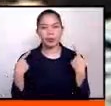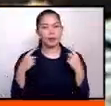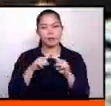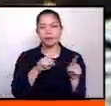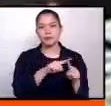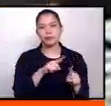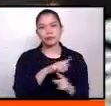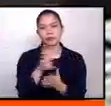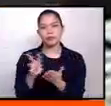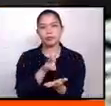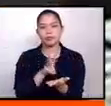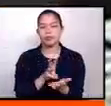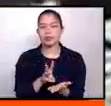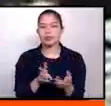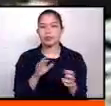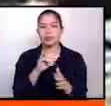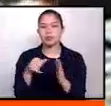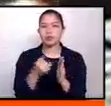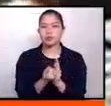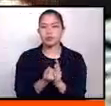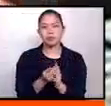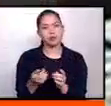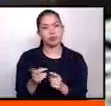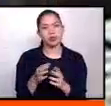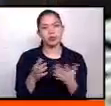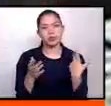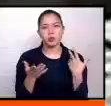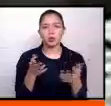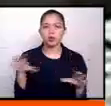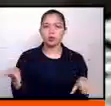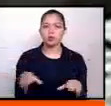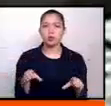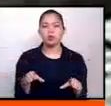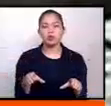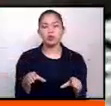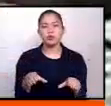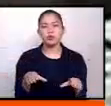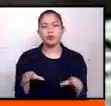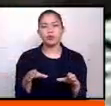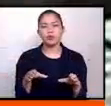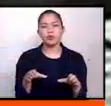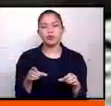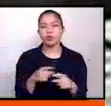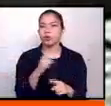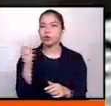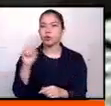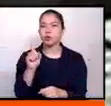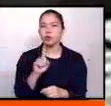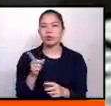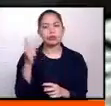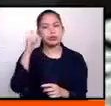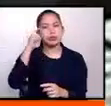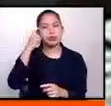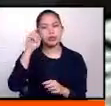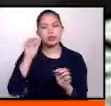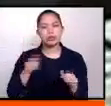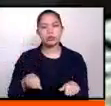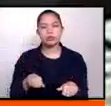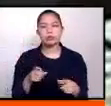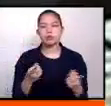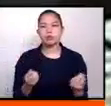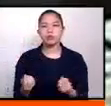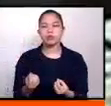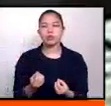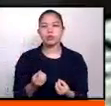position. They say that they are just fishing there and they're just doing what they think they can do